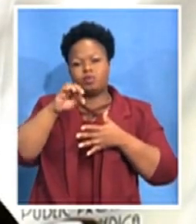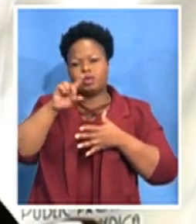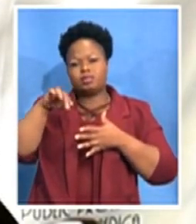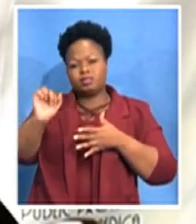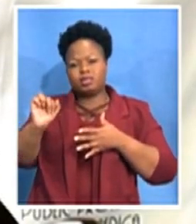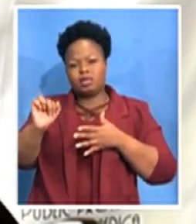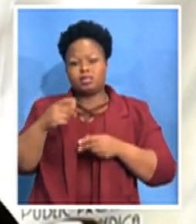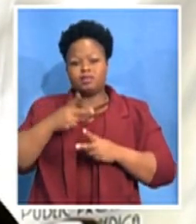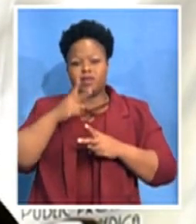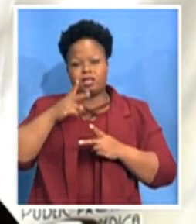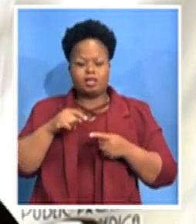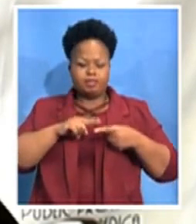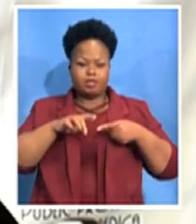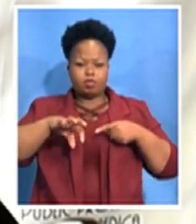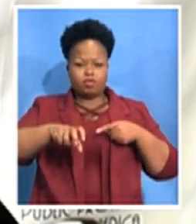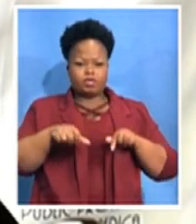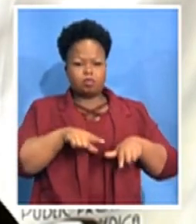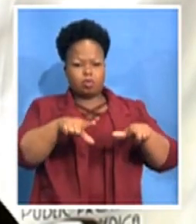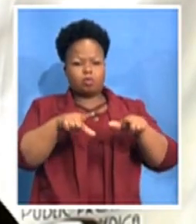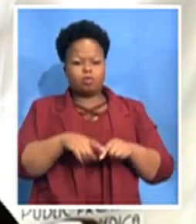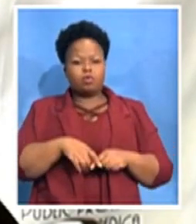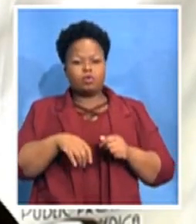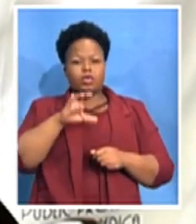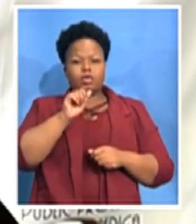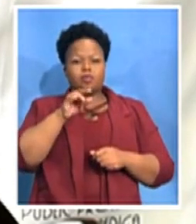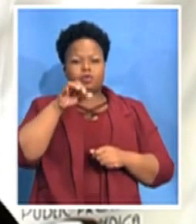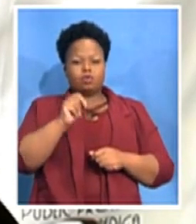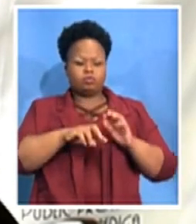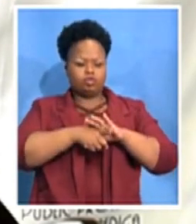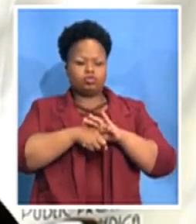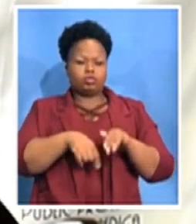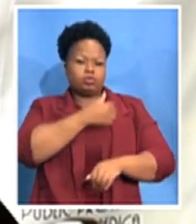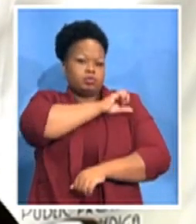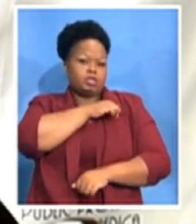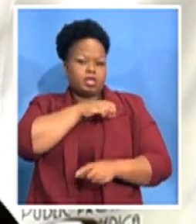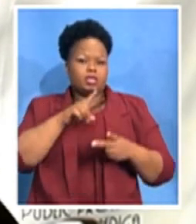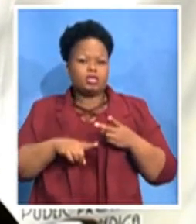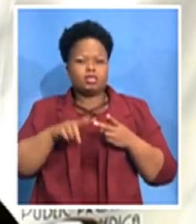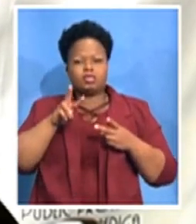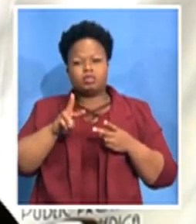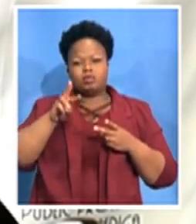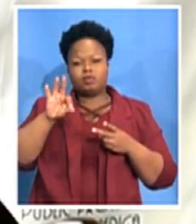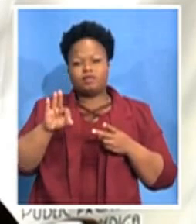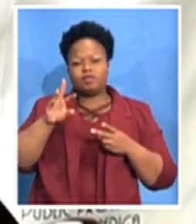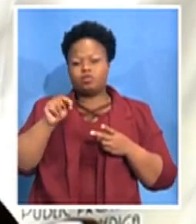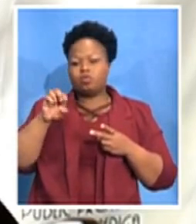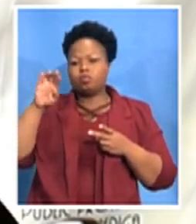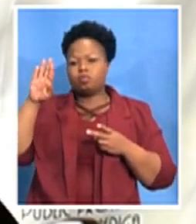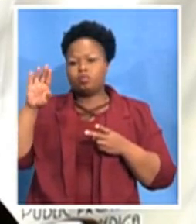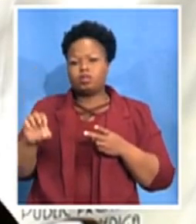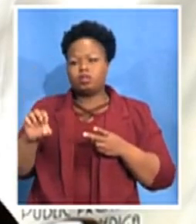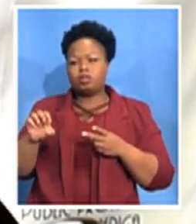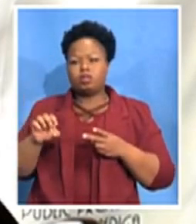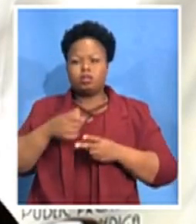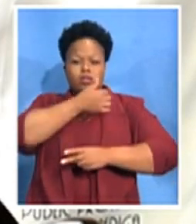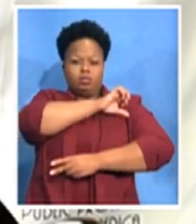to the Limpopo Capricorn District Hospital as well as to WF Noble Hospital. In the interest of